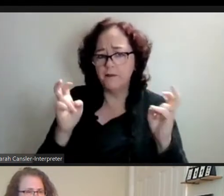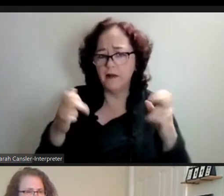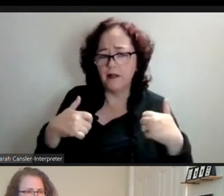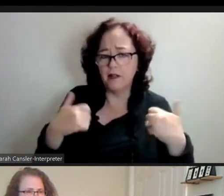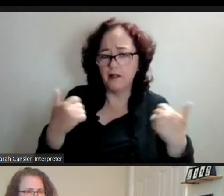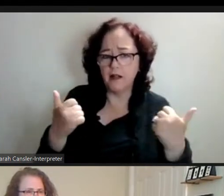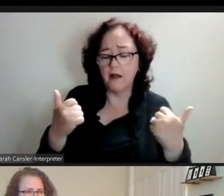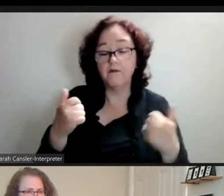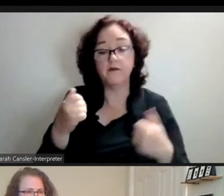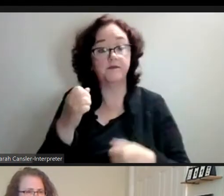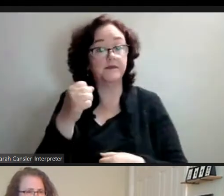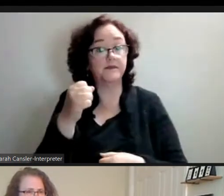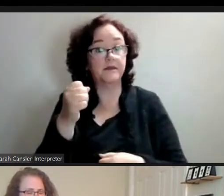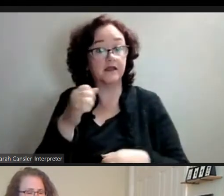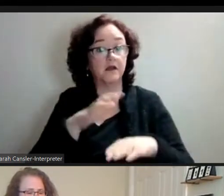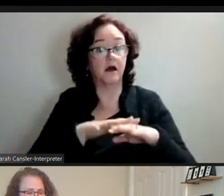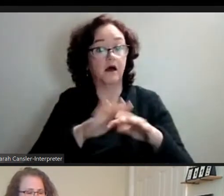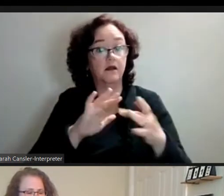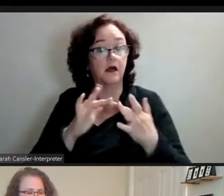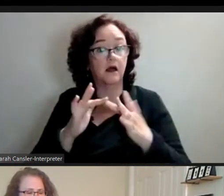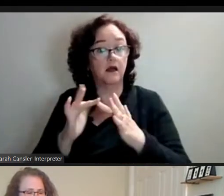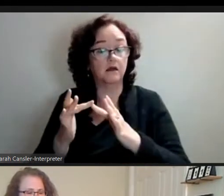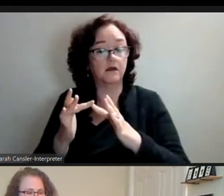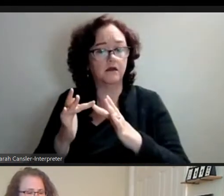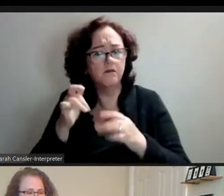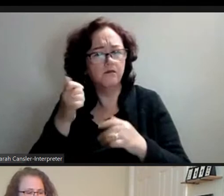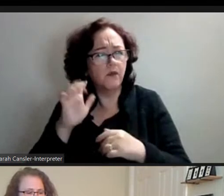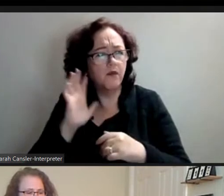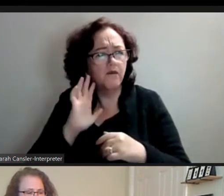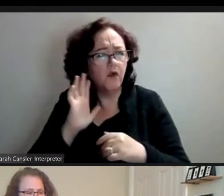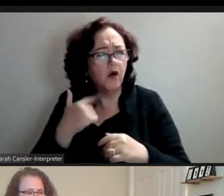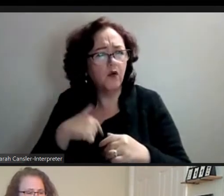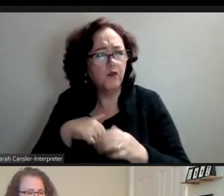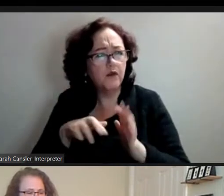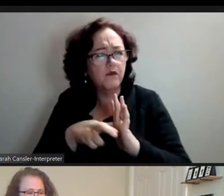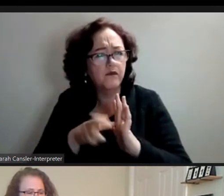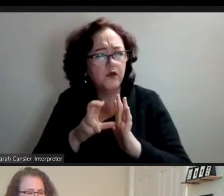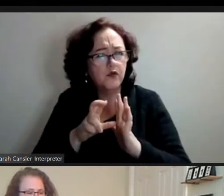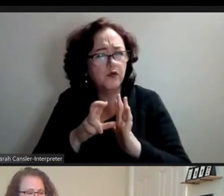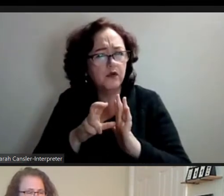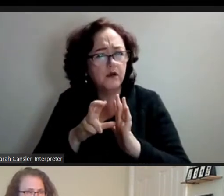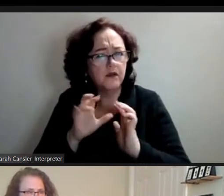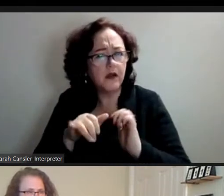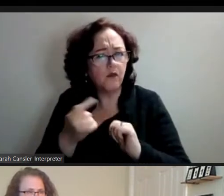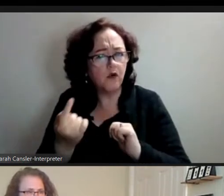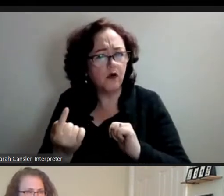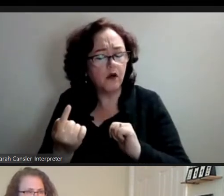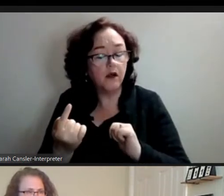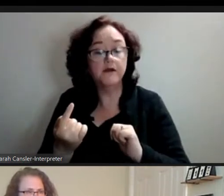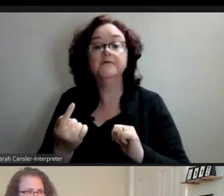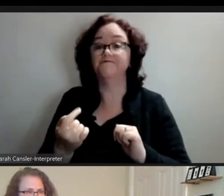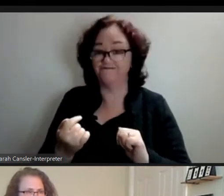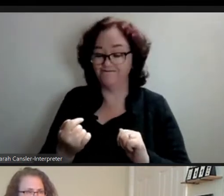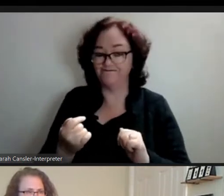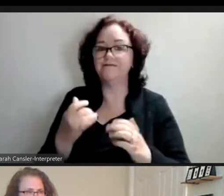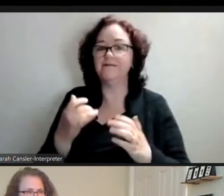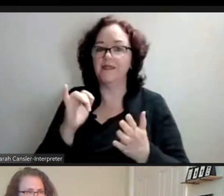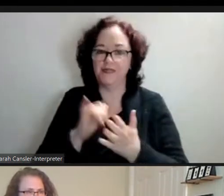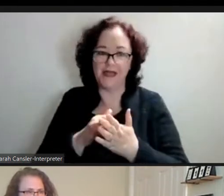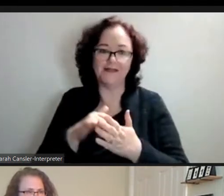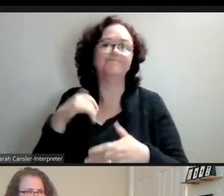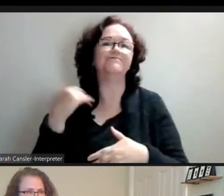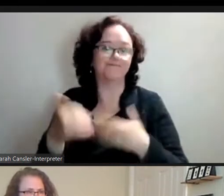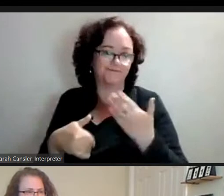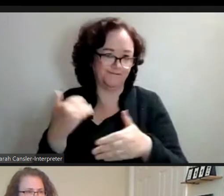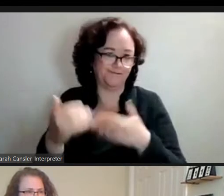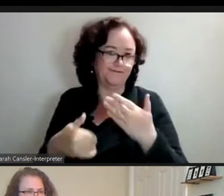the online one, the one that we had reviewed, and there were that one. Yeah, so that is a work in progress. If it's live,